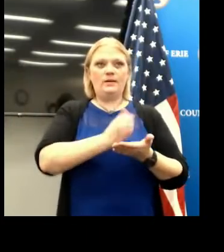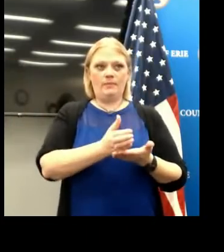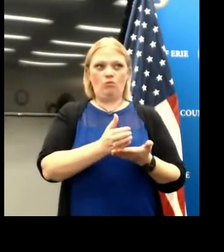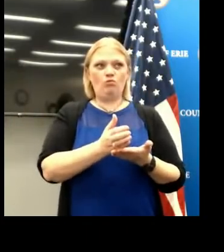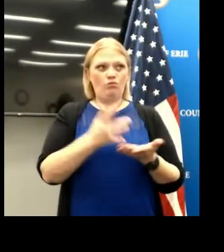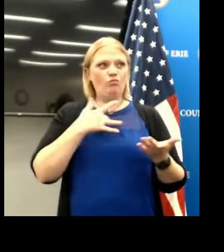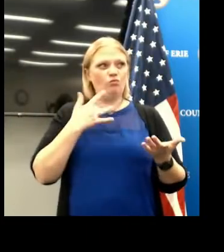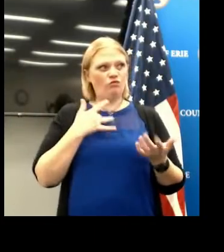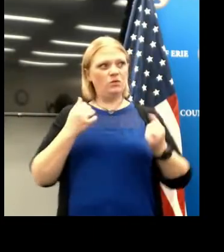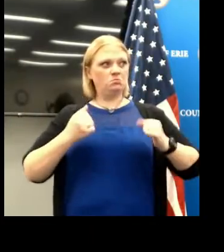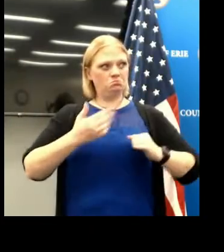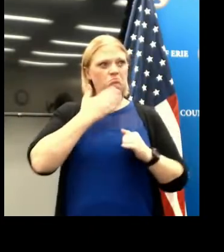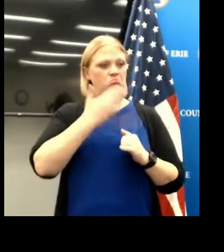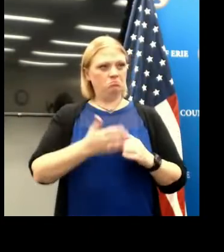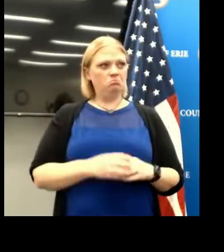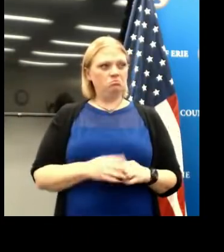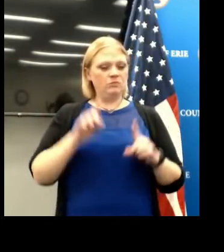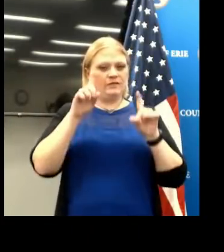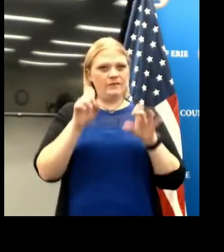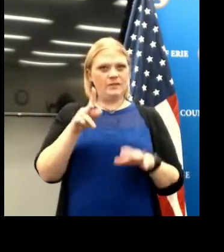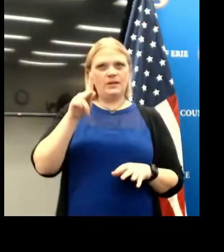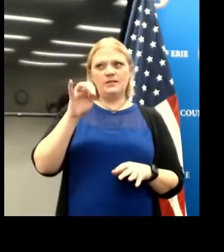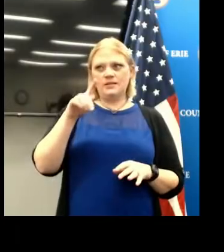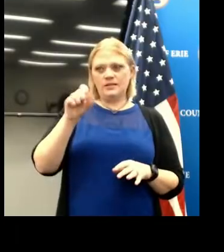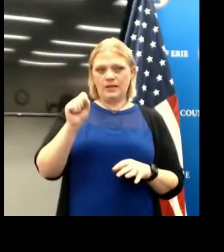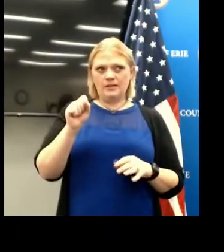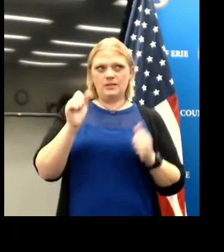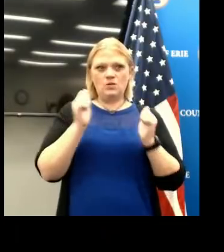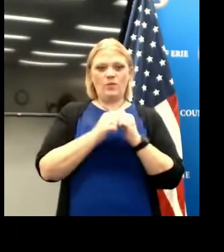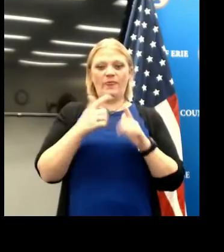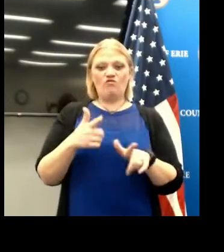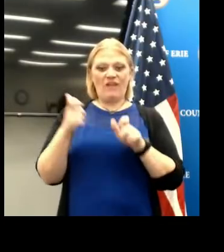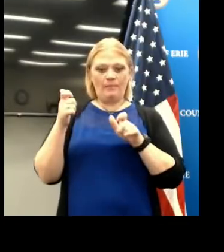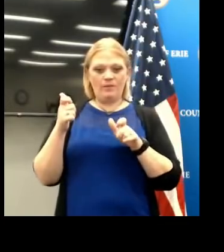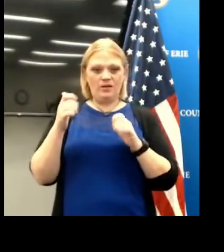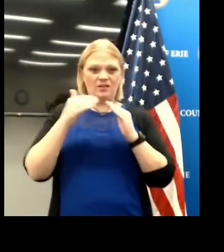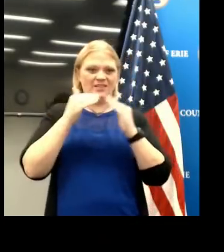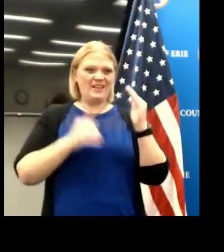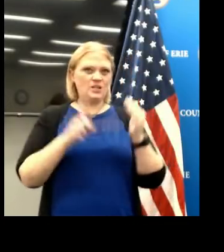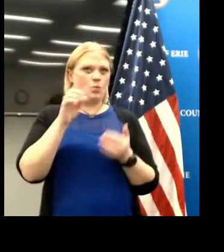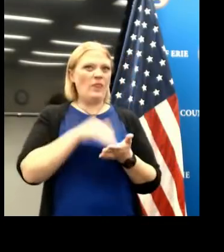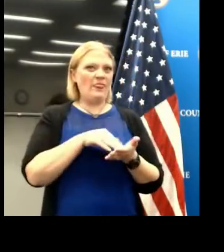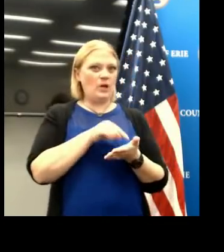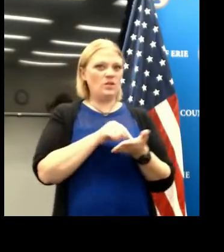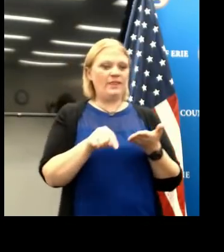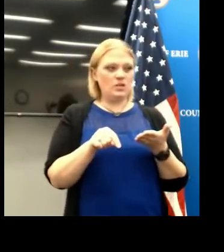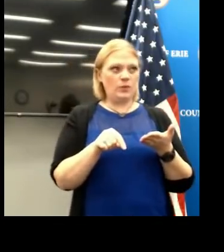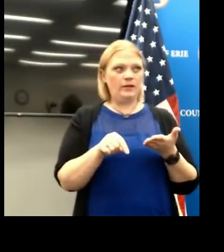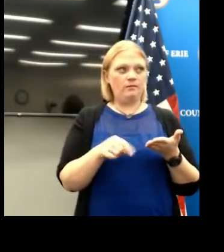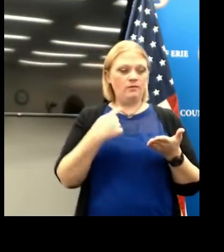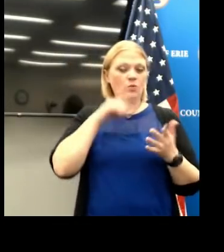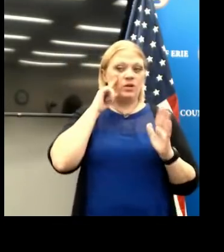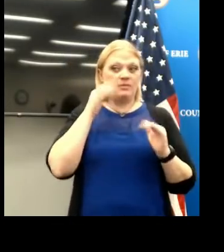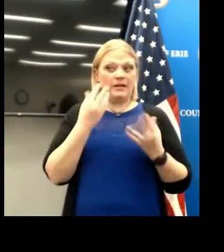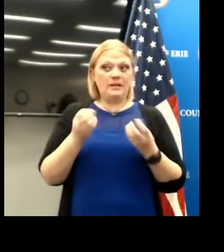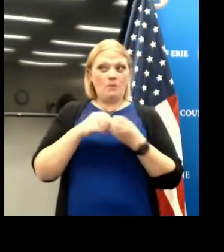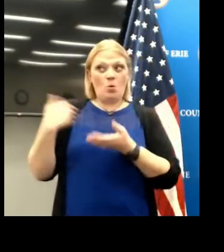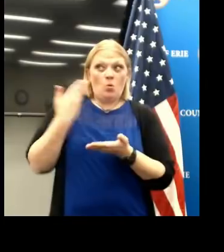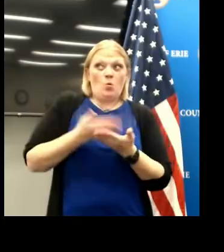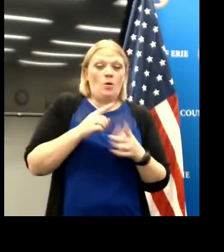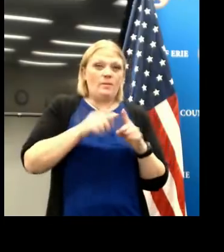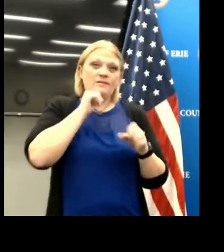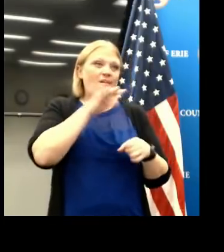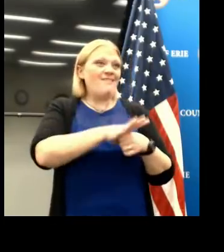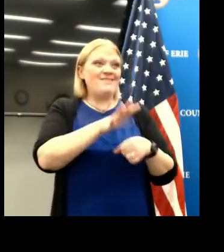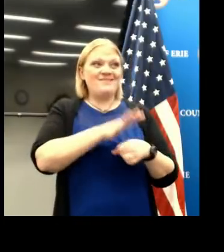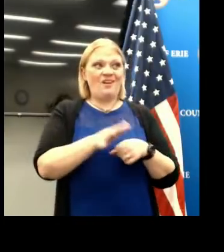that. The test kits with regards to the Abbott ID Now, we were less than 1,000 earlier this week. We're expecting more to come in, but not enough to